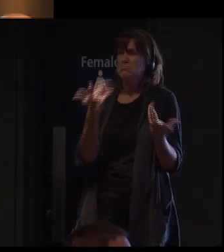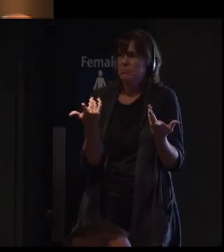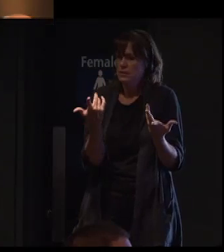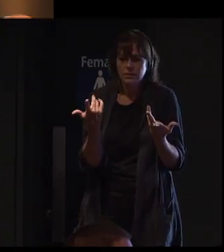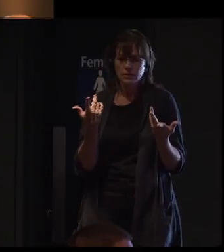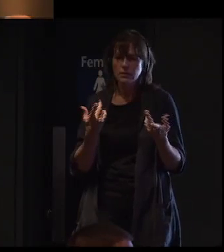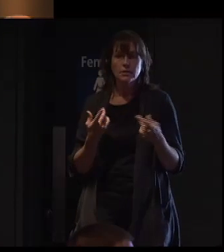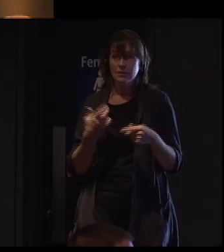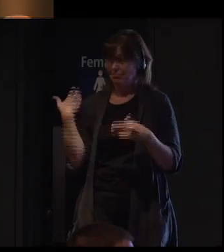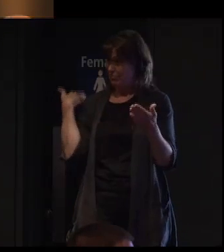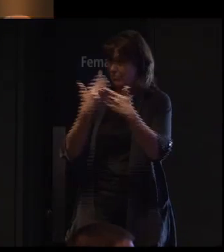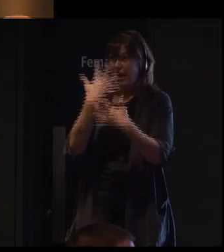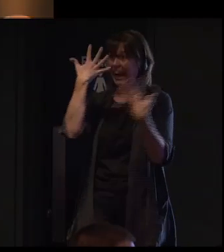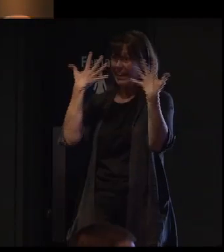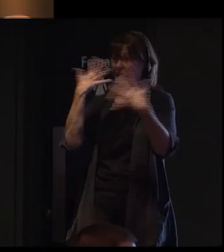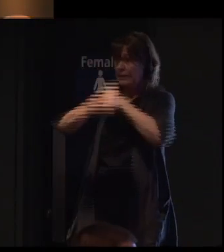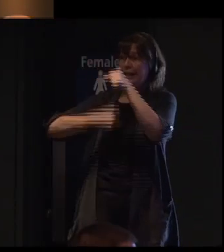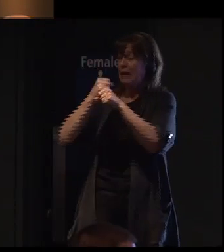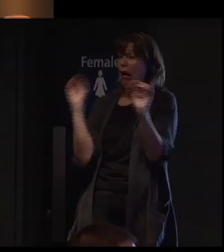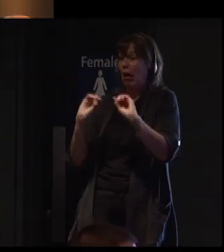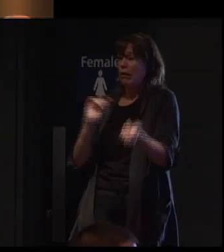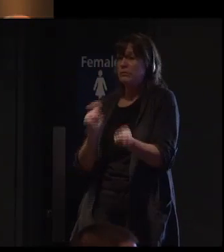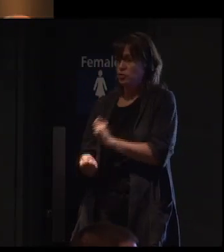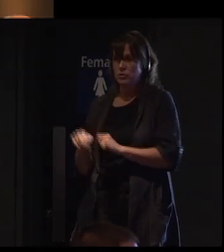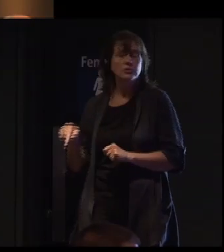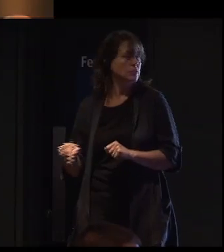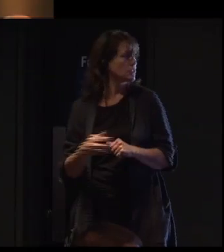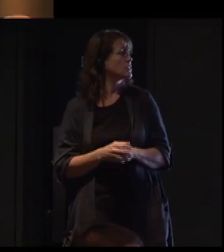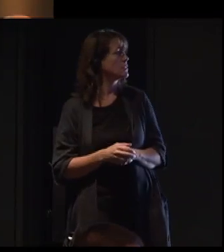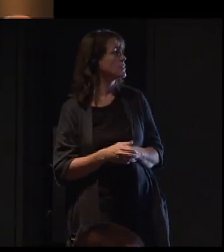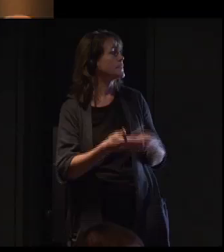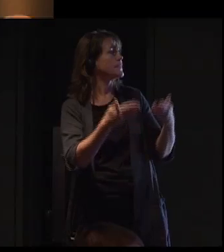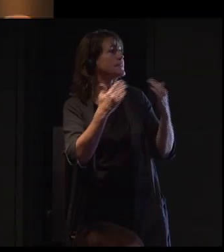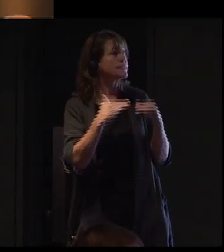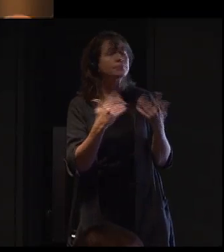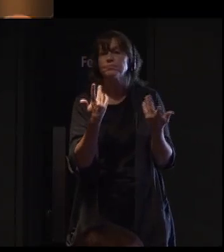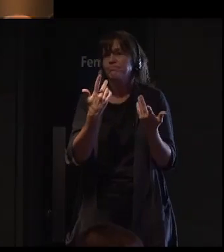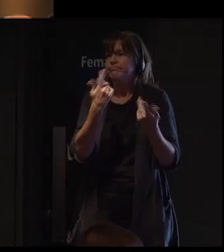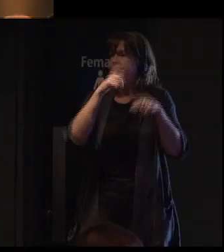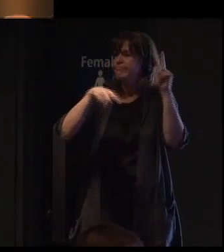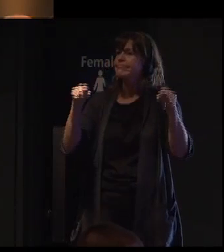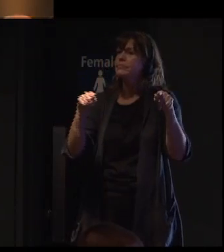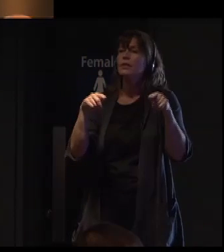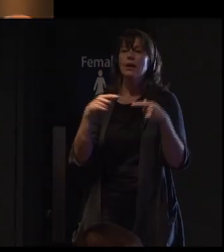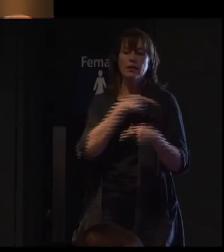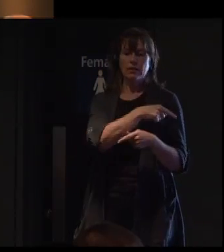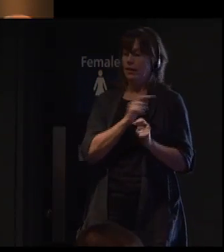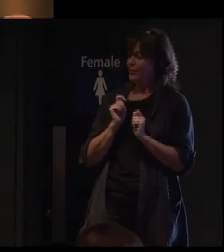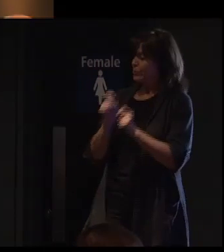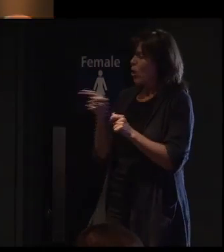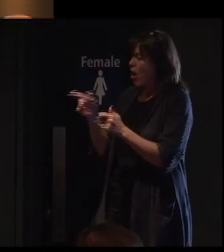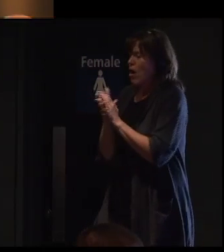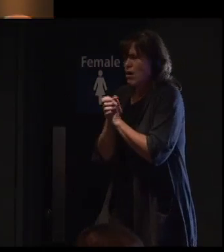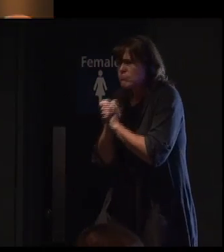implemented for the last decades. There's no integrated safety security service concept in a lot of stadiums. They're not treating the fans as a